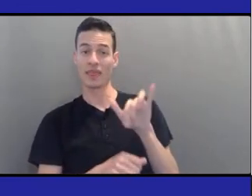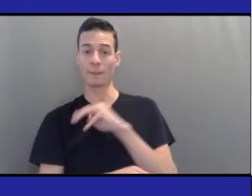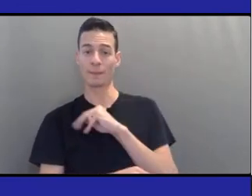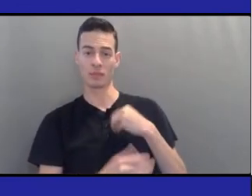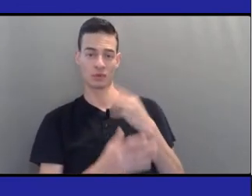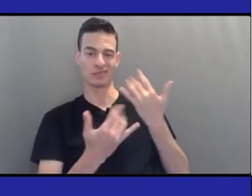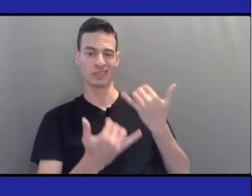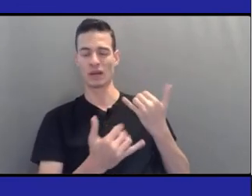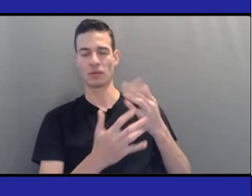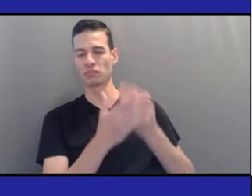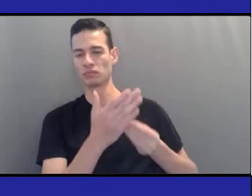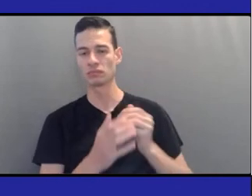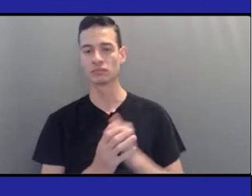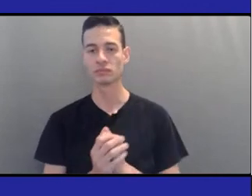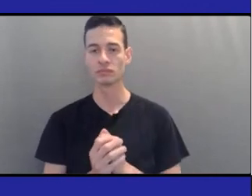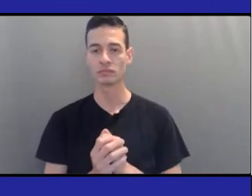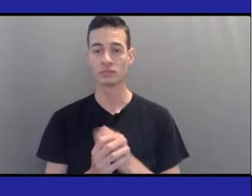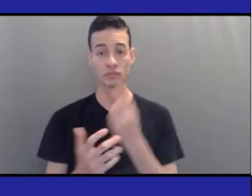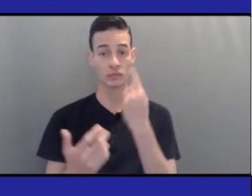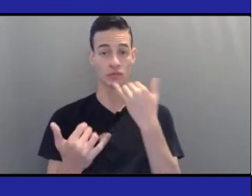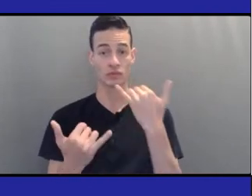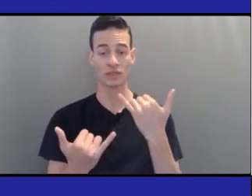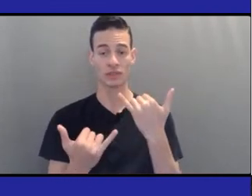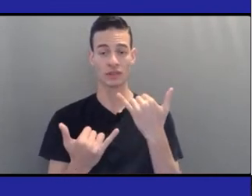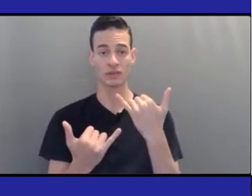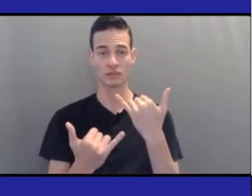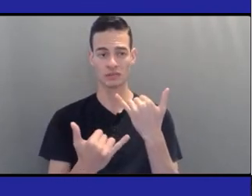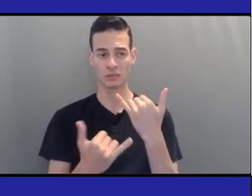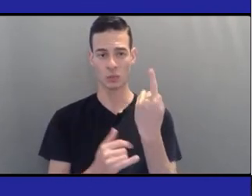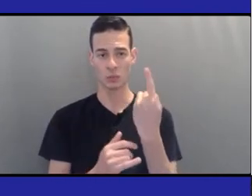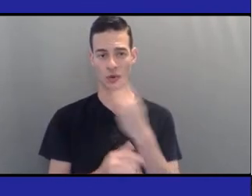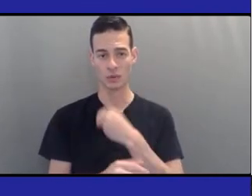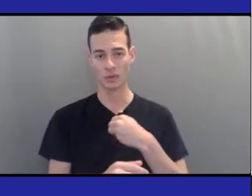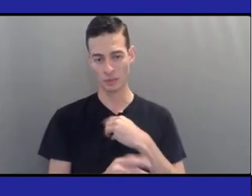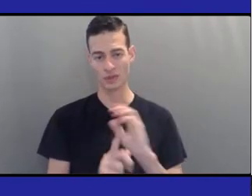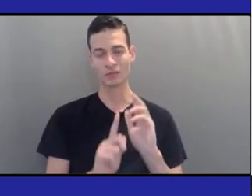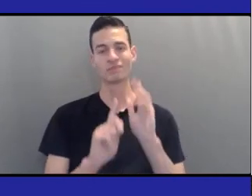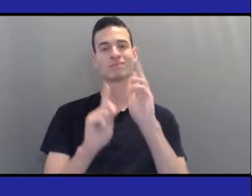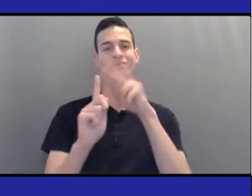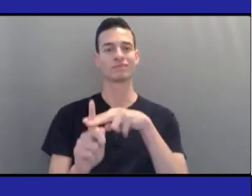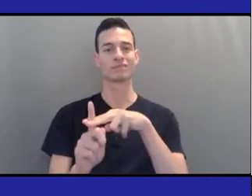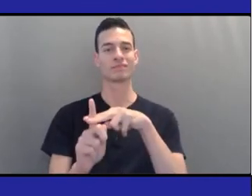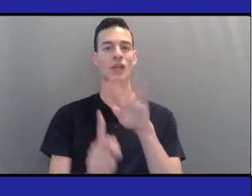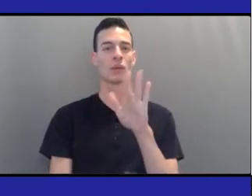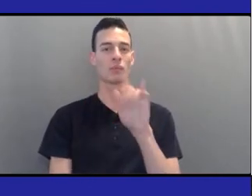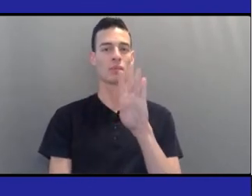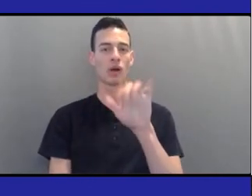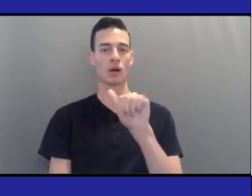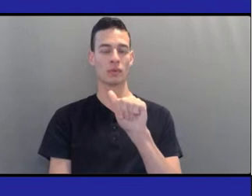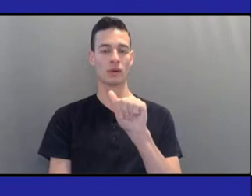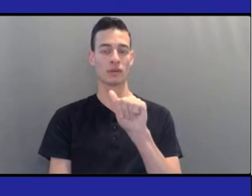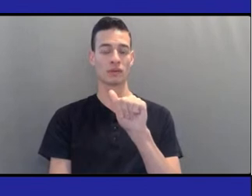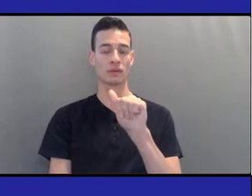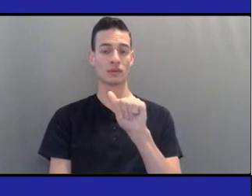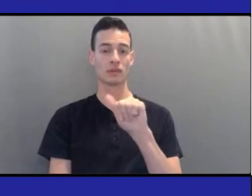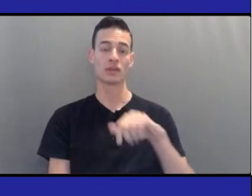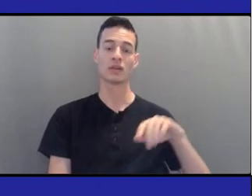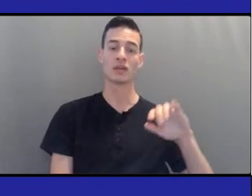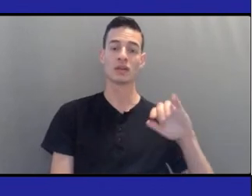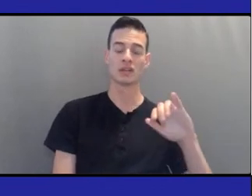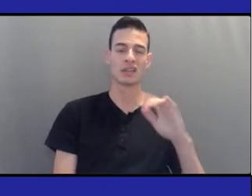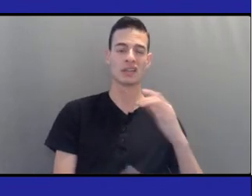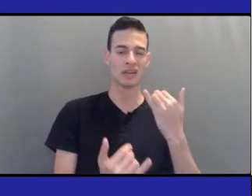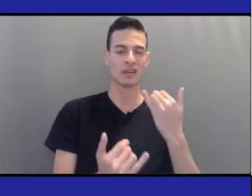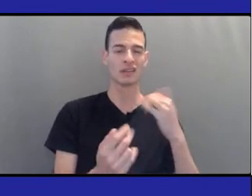Piñeiro, Frida Juan delegated Barbara Lowe, Fenioski Peña Mora delegated Jackie Rowe Adams, and